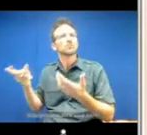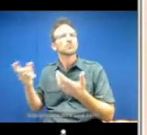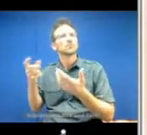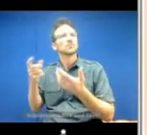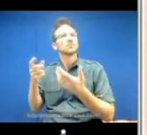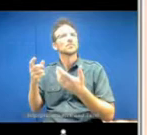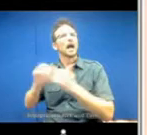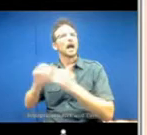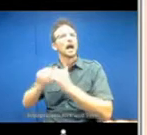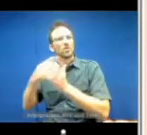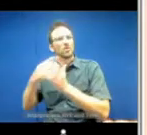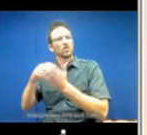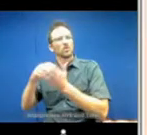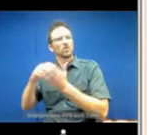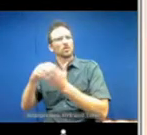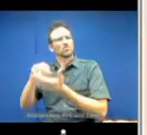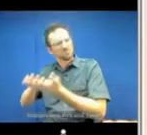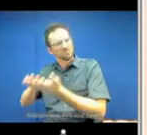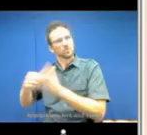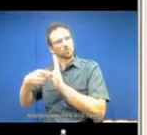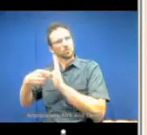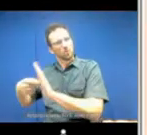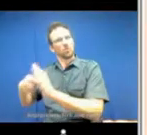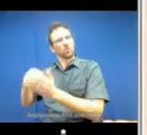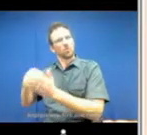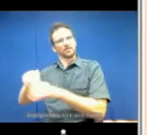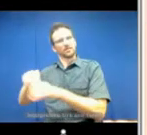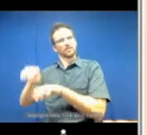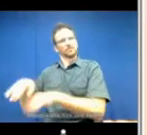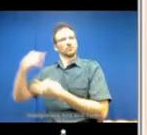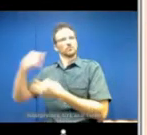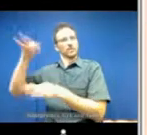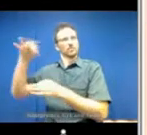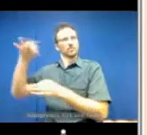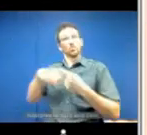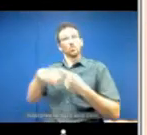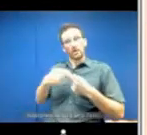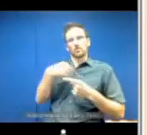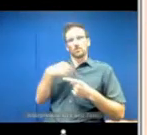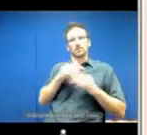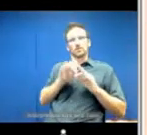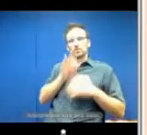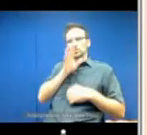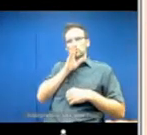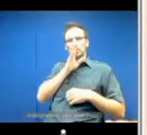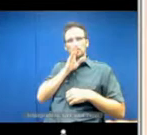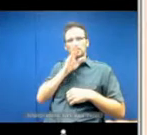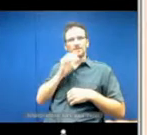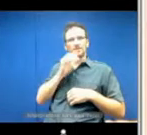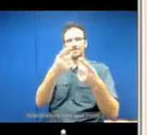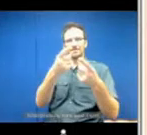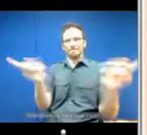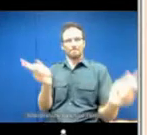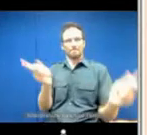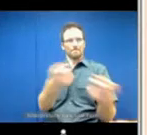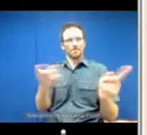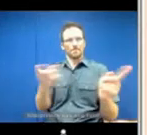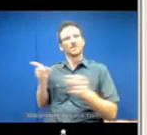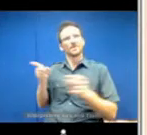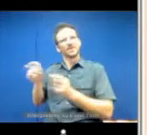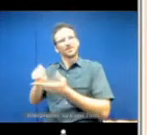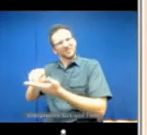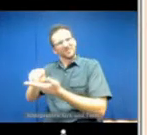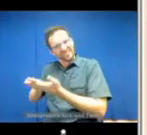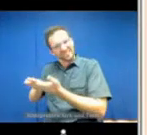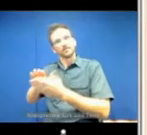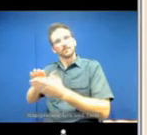talking in the transcript, because they need to identify when the interpreter is talking versus when the attorneys or the witness